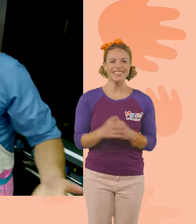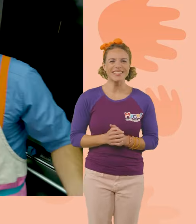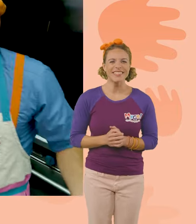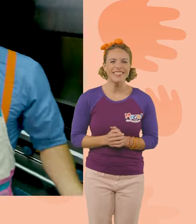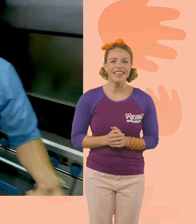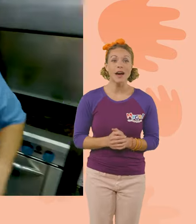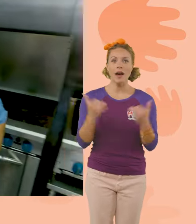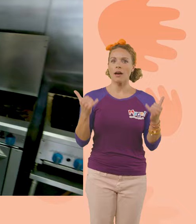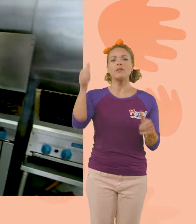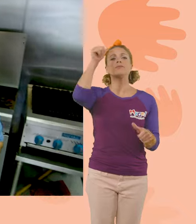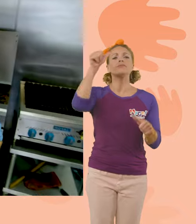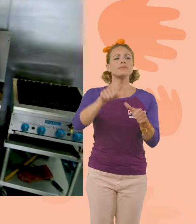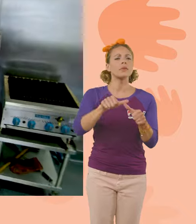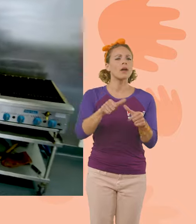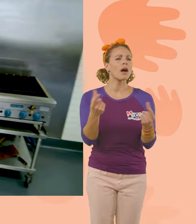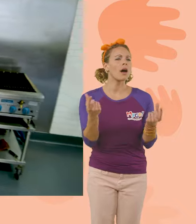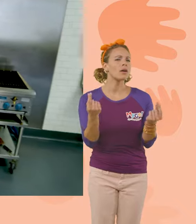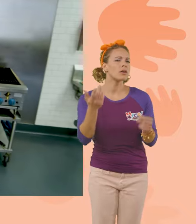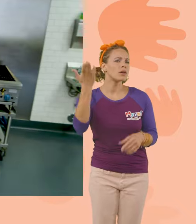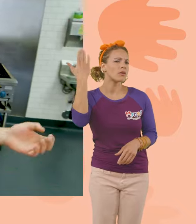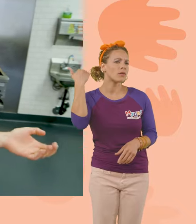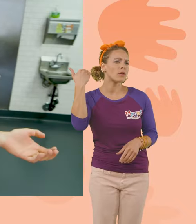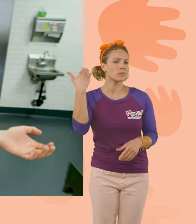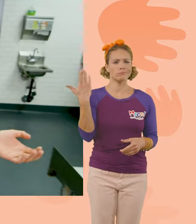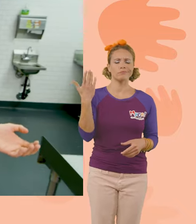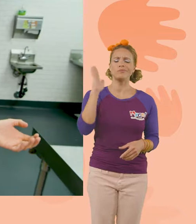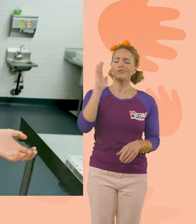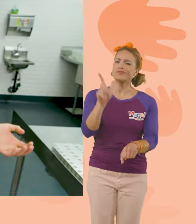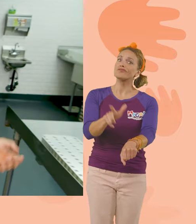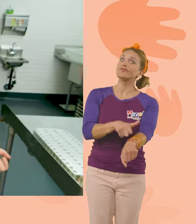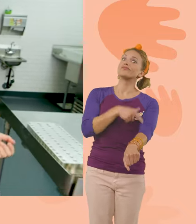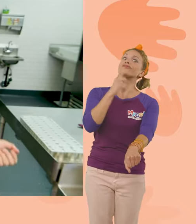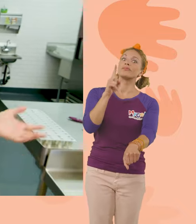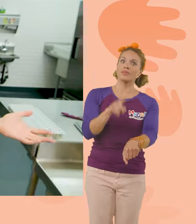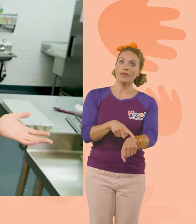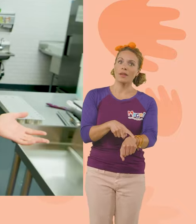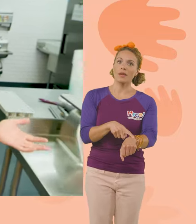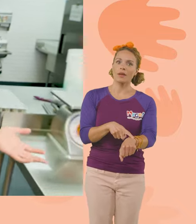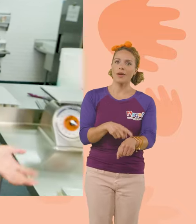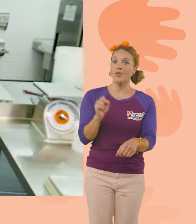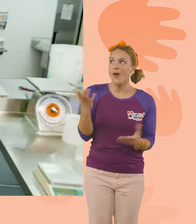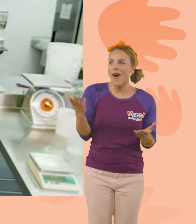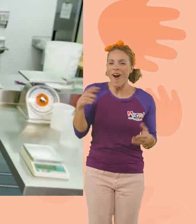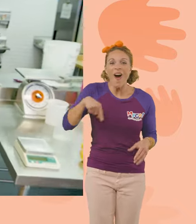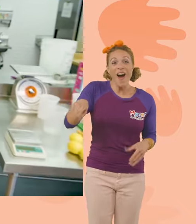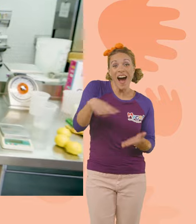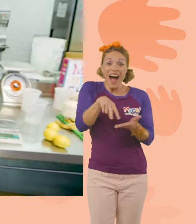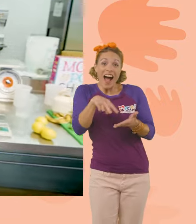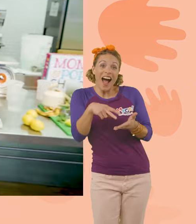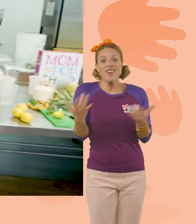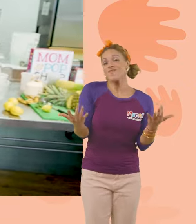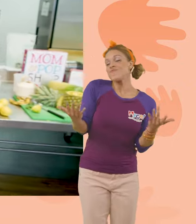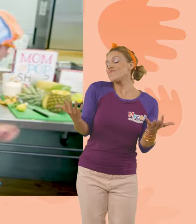All right, now, remember what we had to do earlier? It's gonna take a long time. So, we get a dance while we